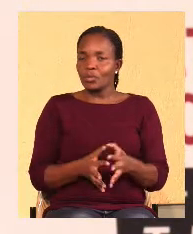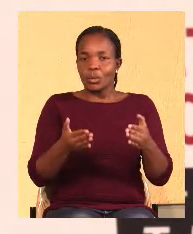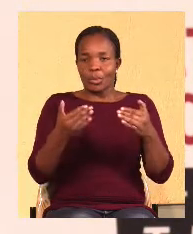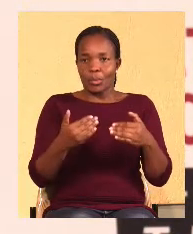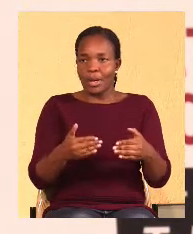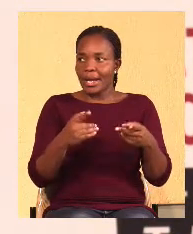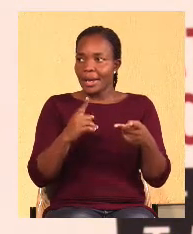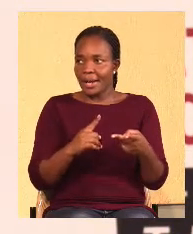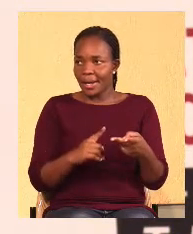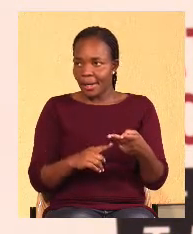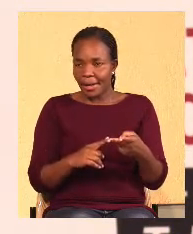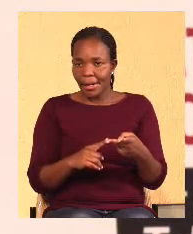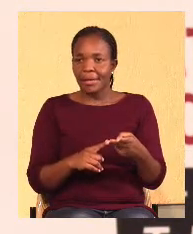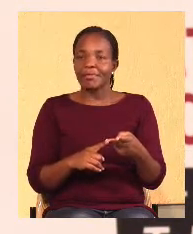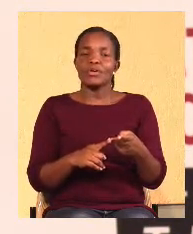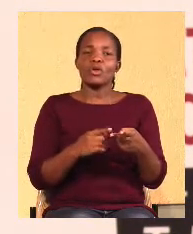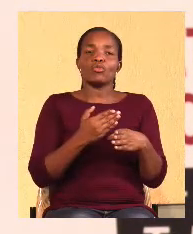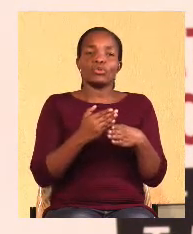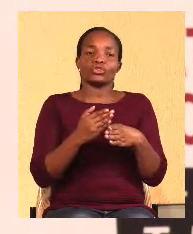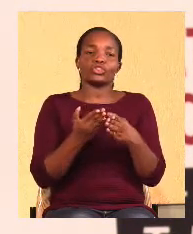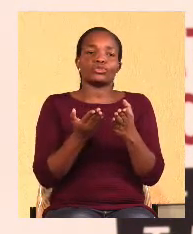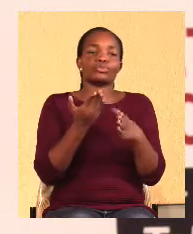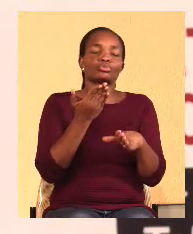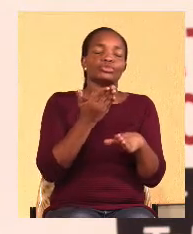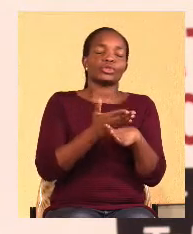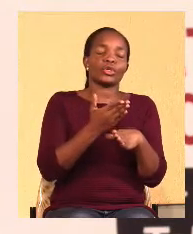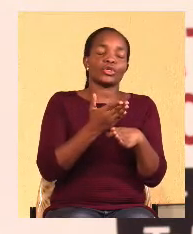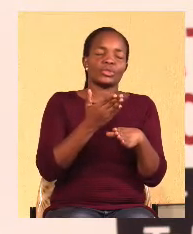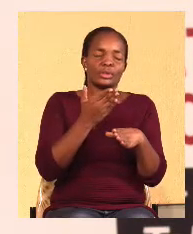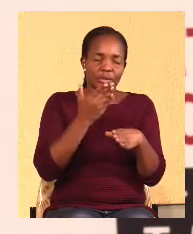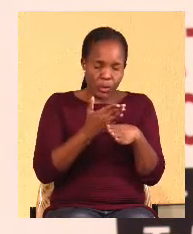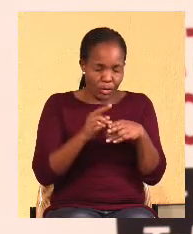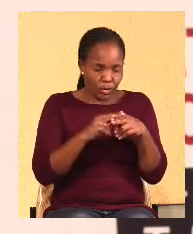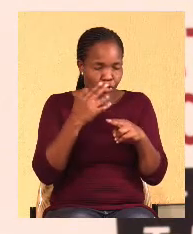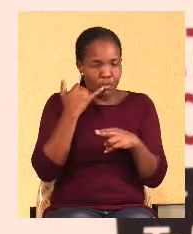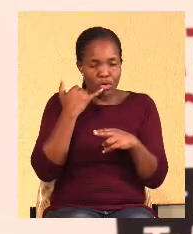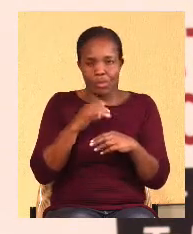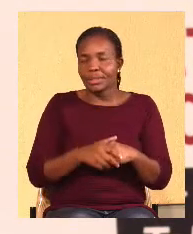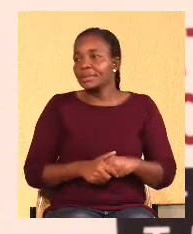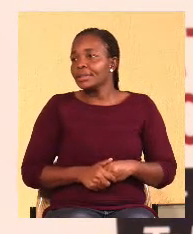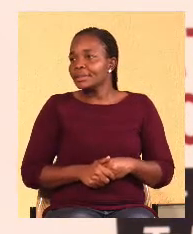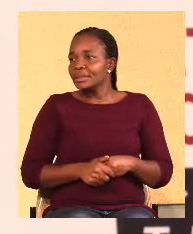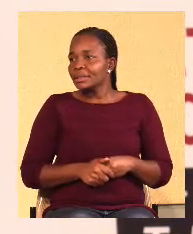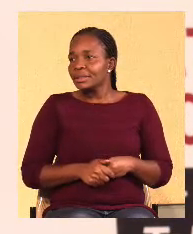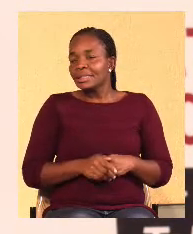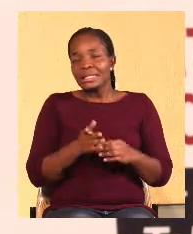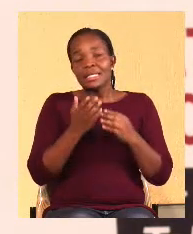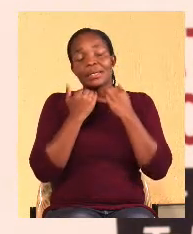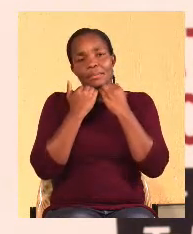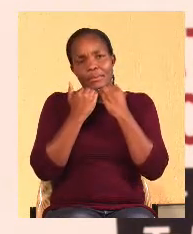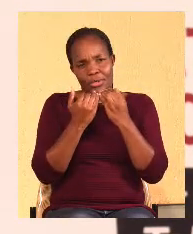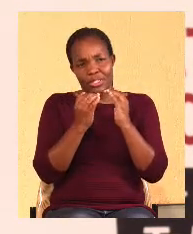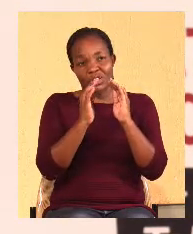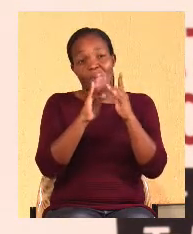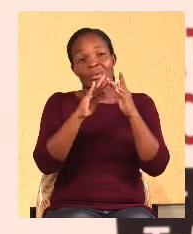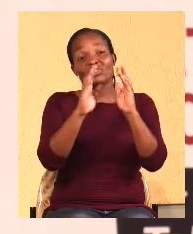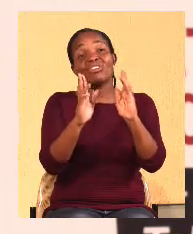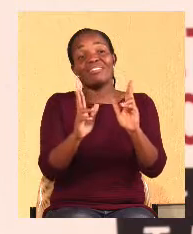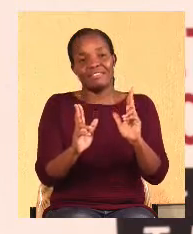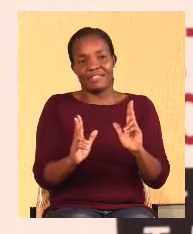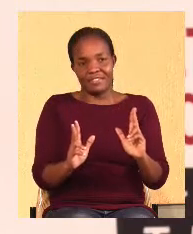is also part of surveillance because it serves as an event-based surveillance. It's very important to know that the purpose